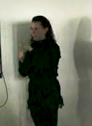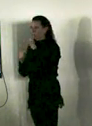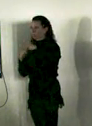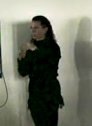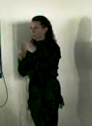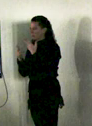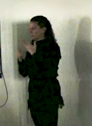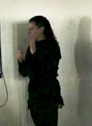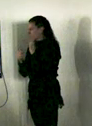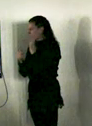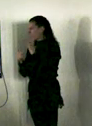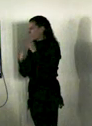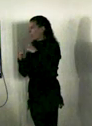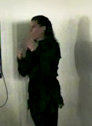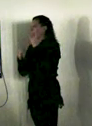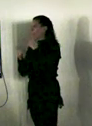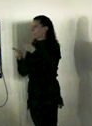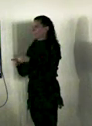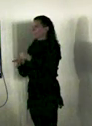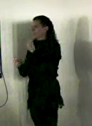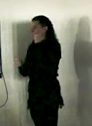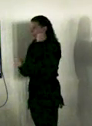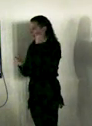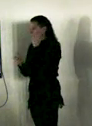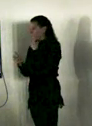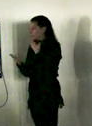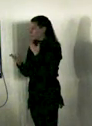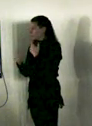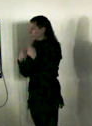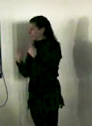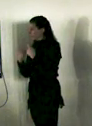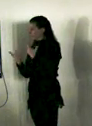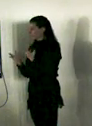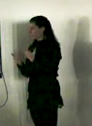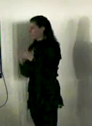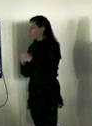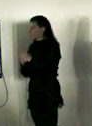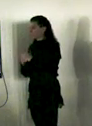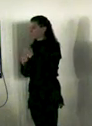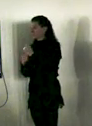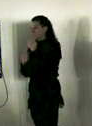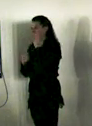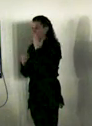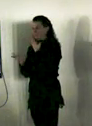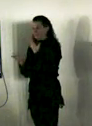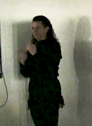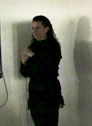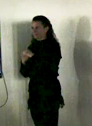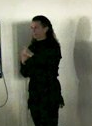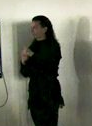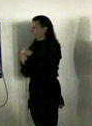this happens. So if we want to really get a 30-second question in, anyone who has a burning question?